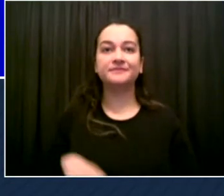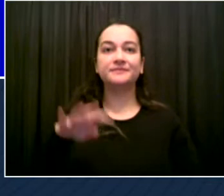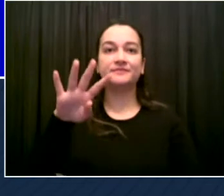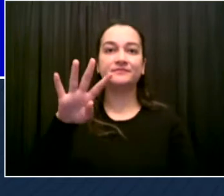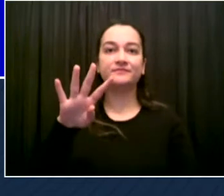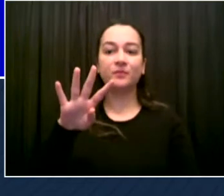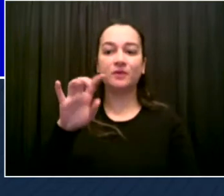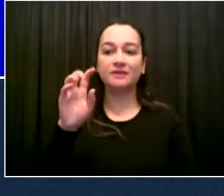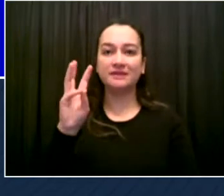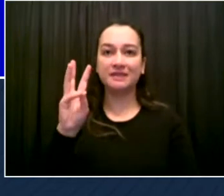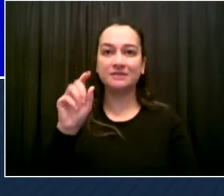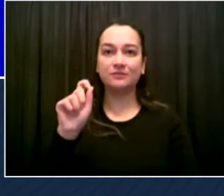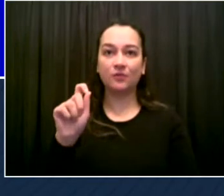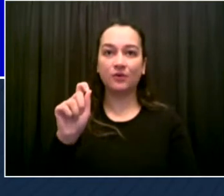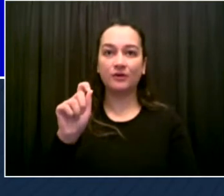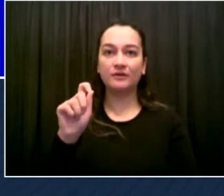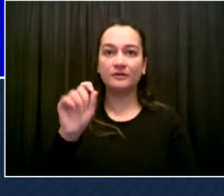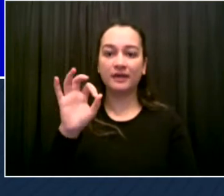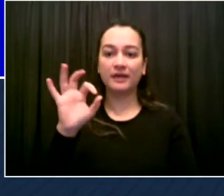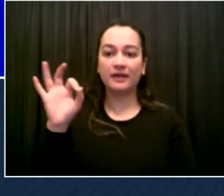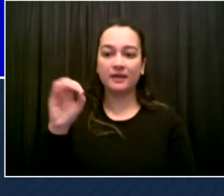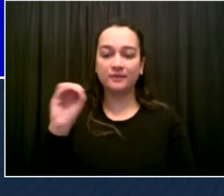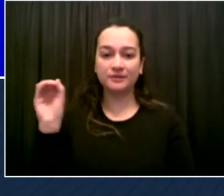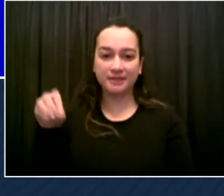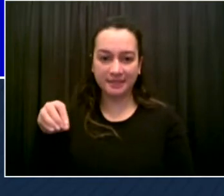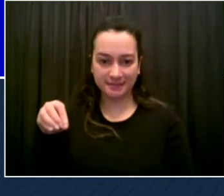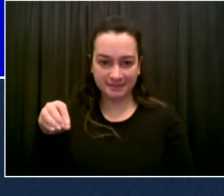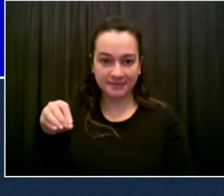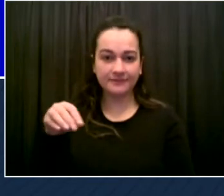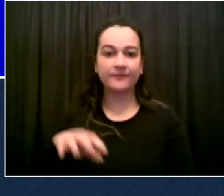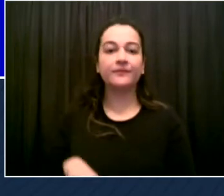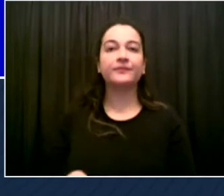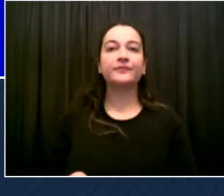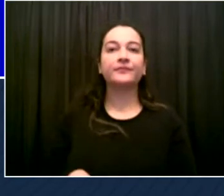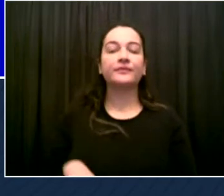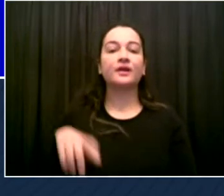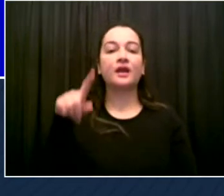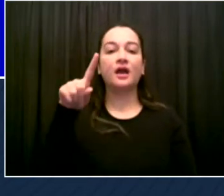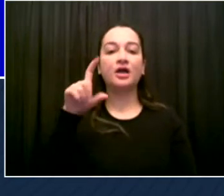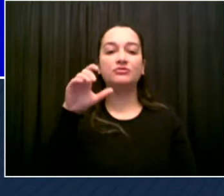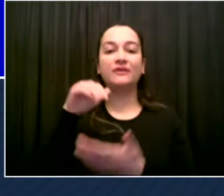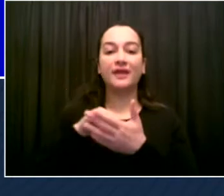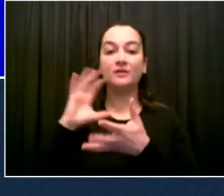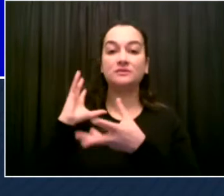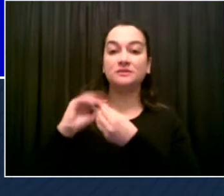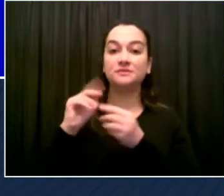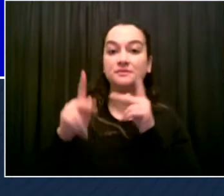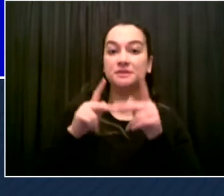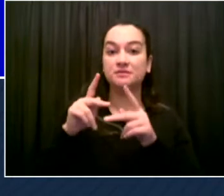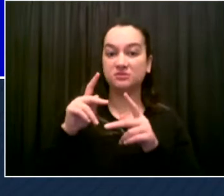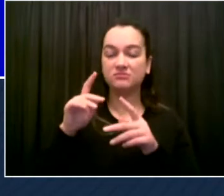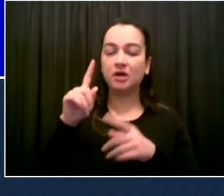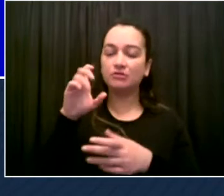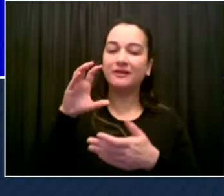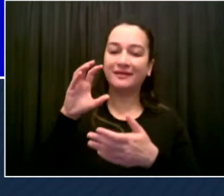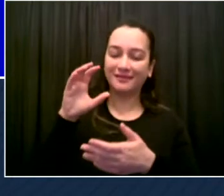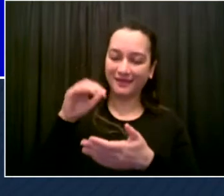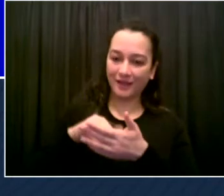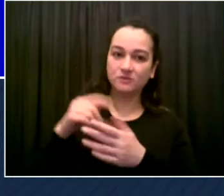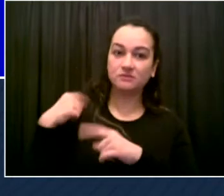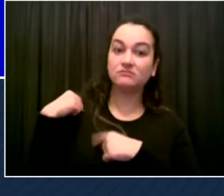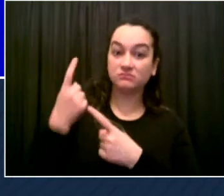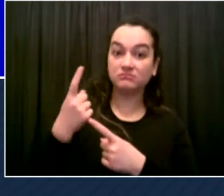46.99%. And hospitalization rate of 3.68 per 100,000. Number two, new reported cases